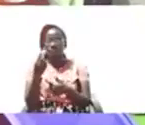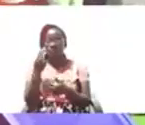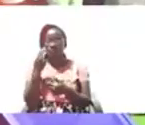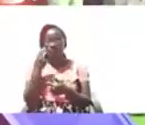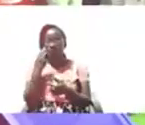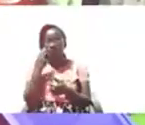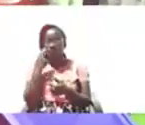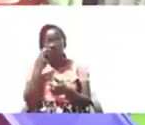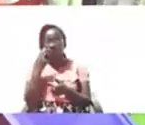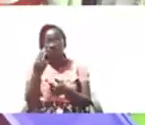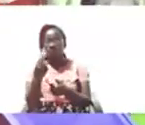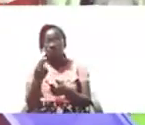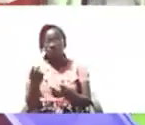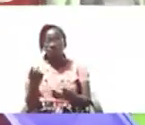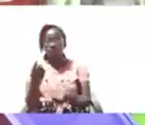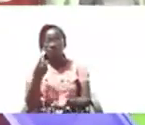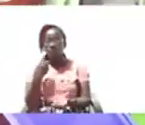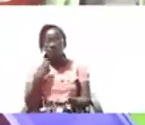Mumashemwo.